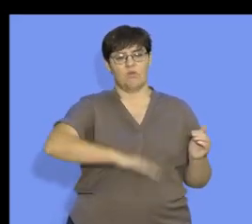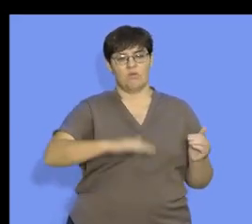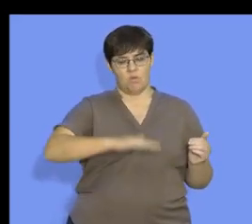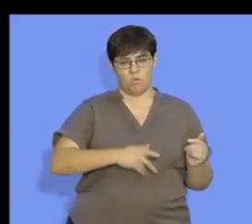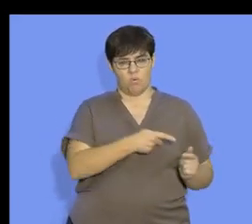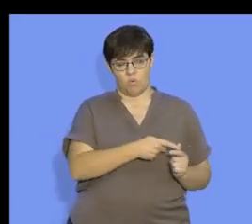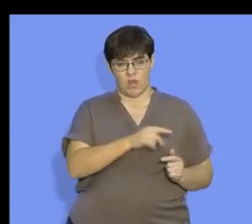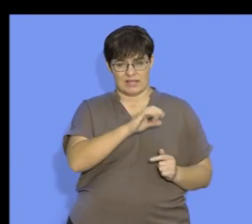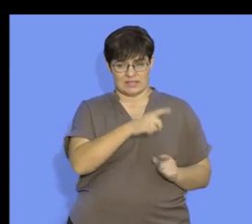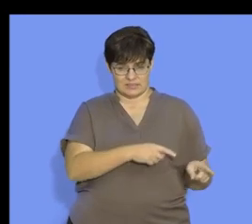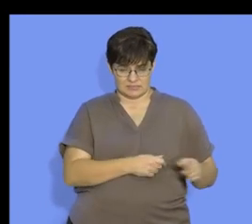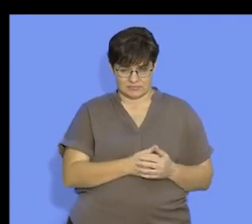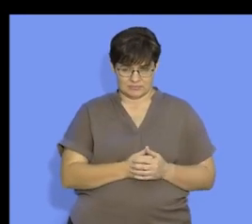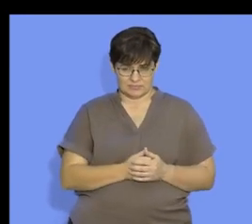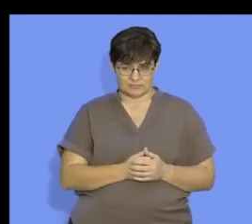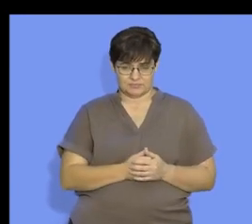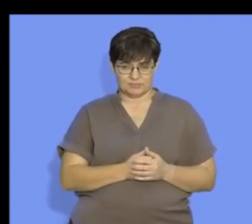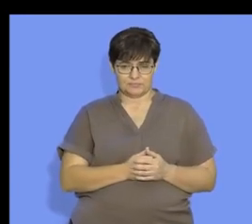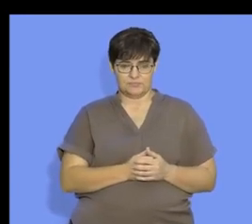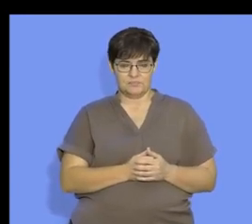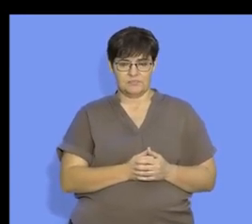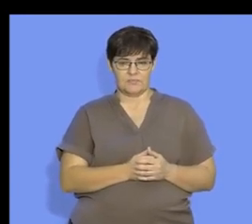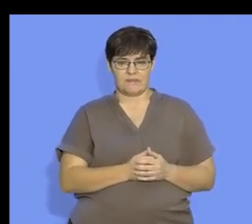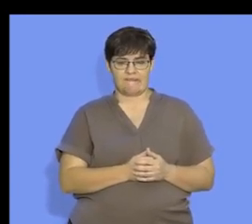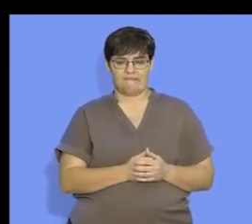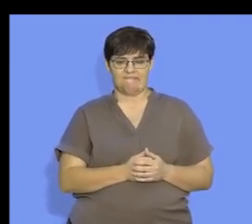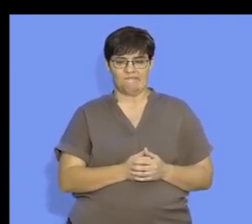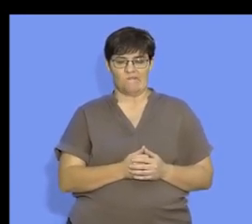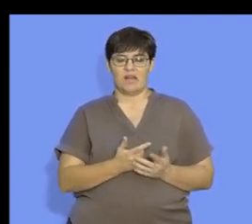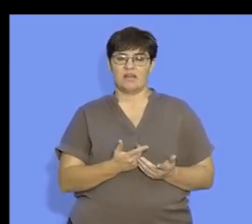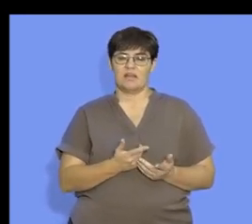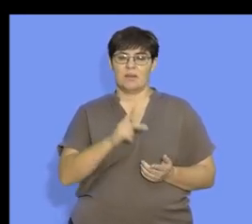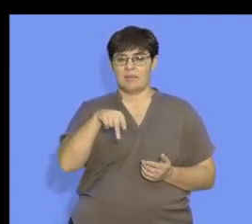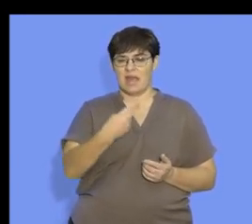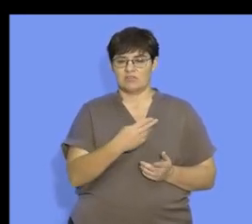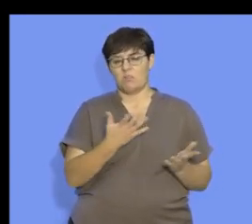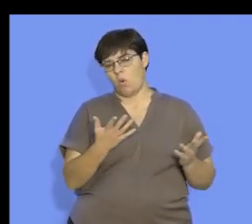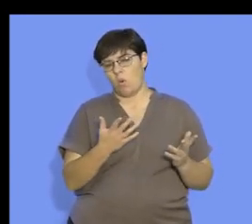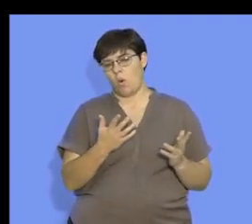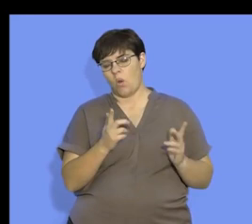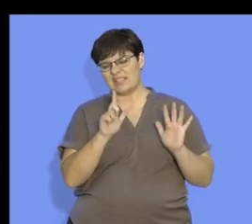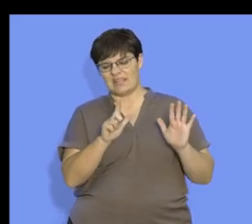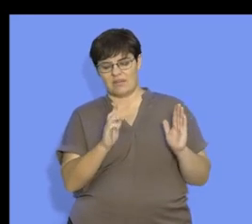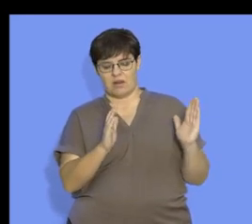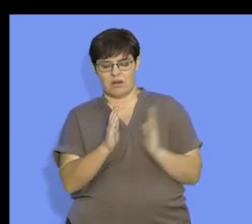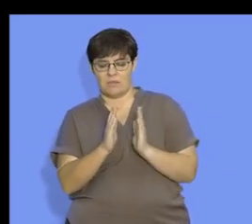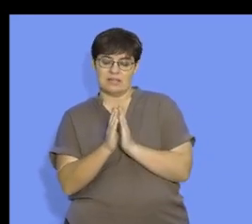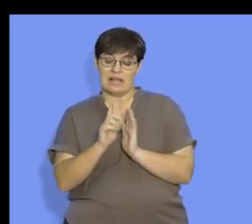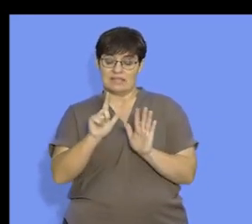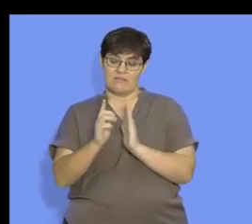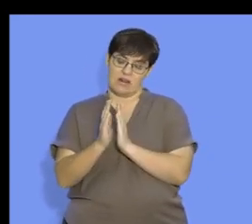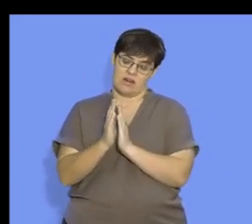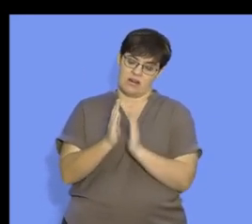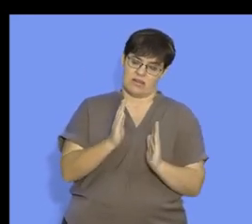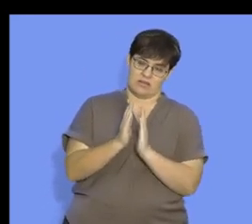us a low concentration of the hydronium ions in solution, and the pH value is closer to 7, but less